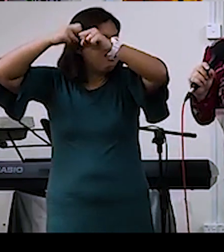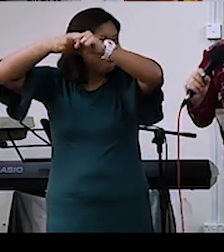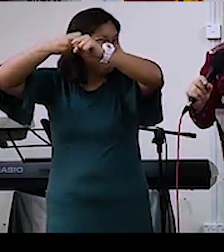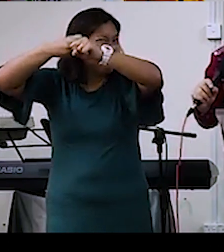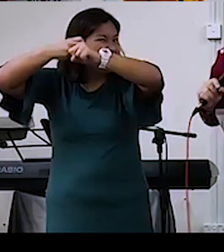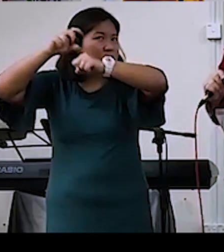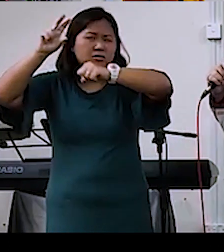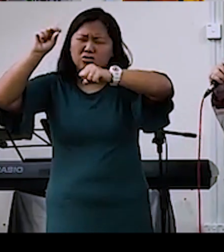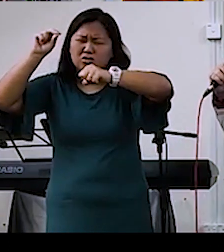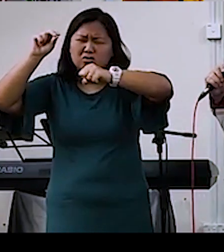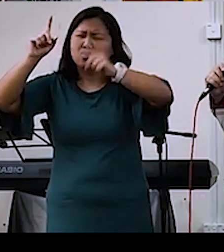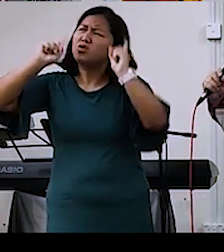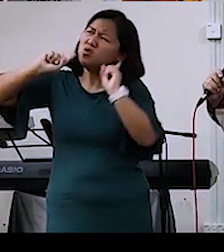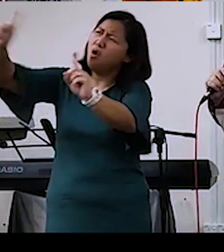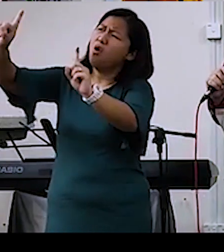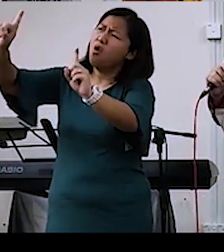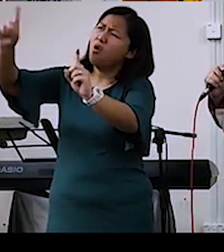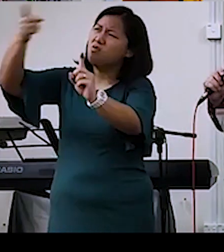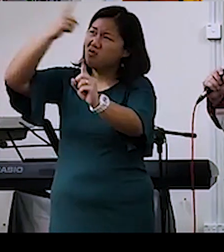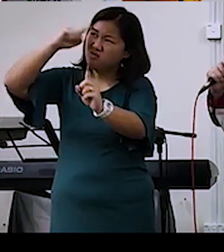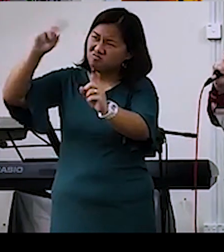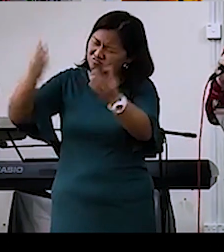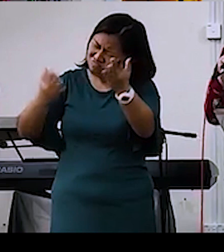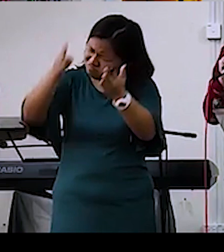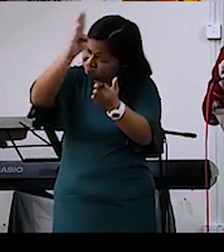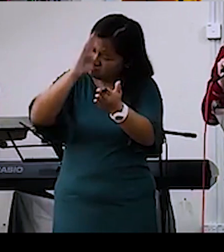You don't have to do it. Just go for it. Just do